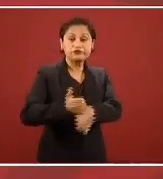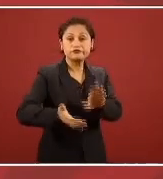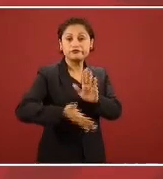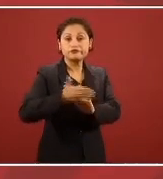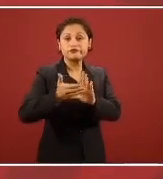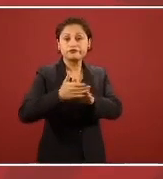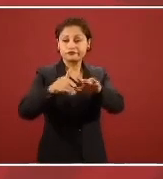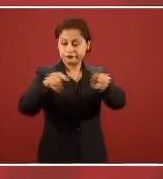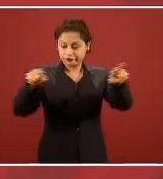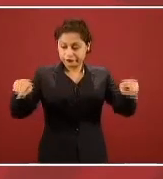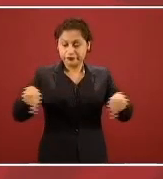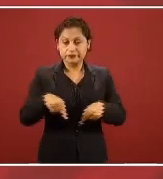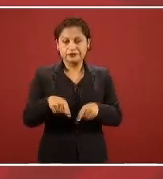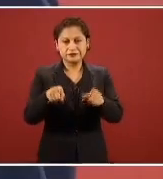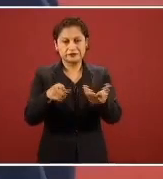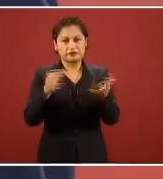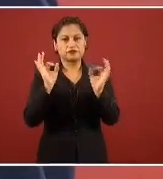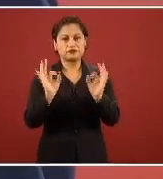¿Ustedes recuerdan?